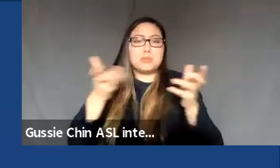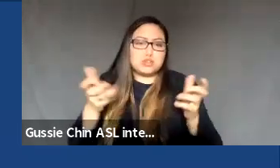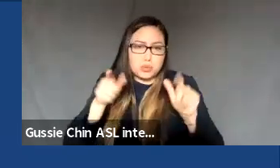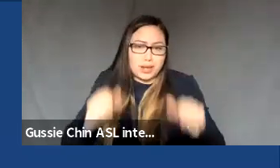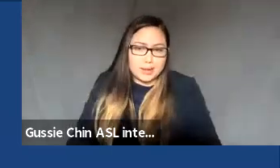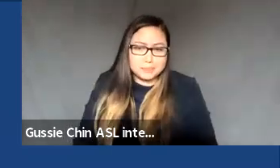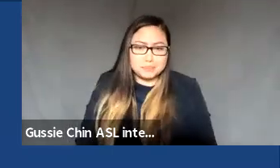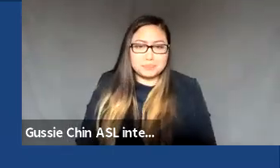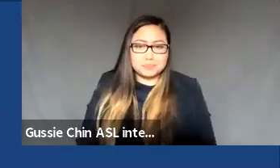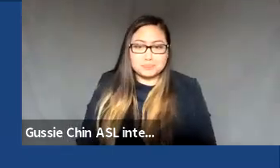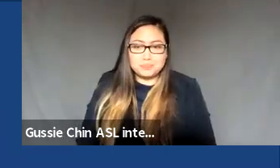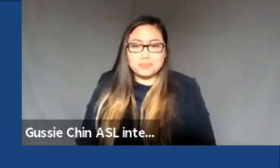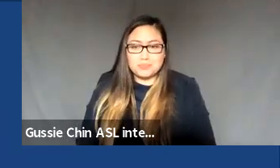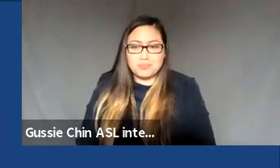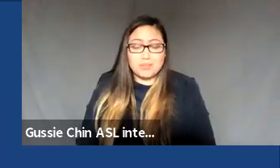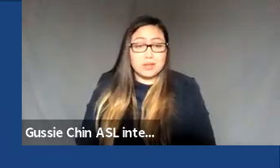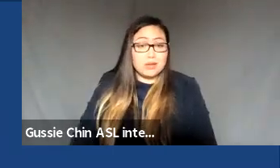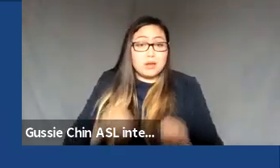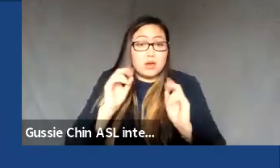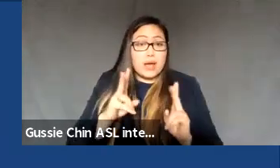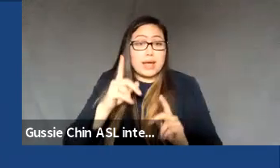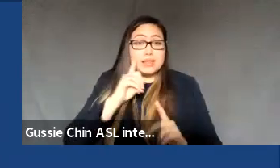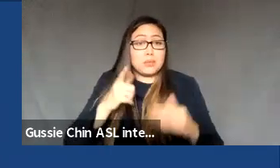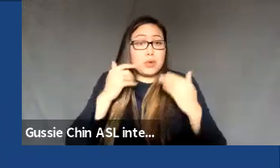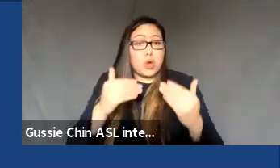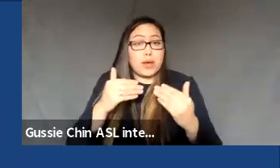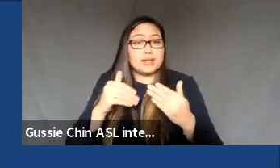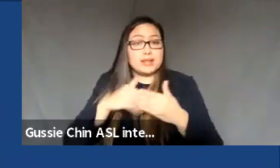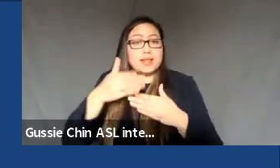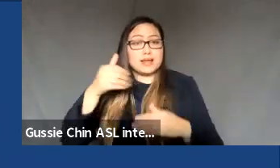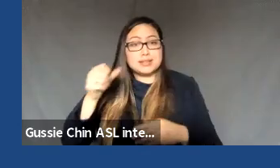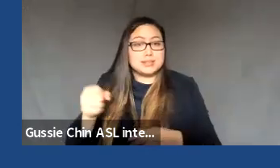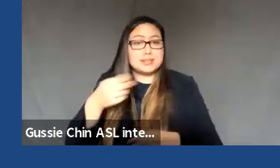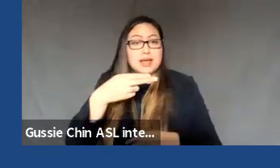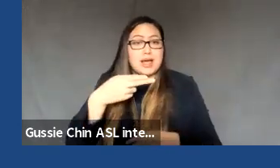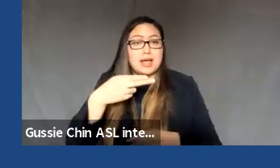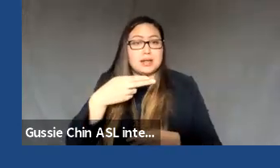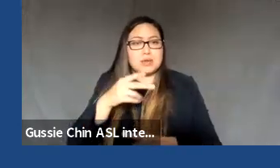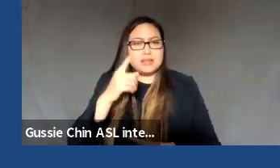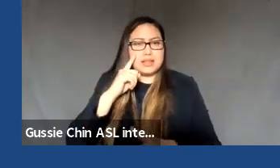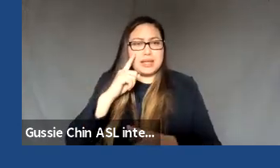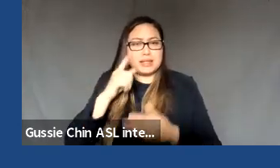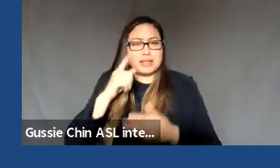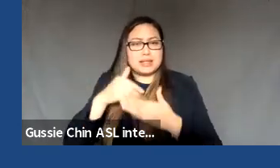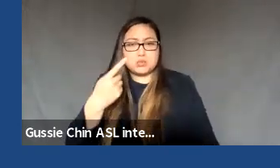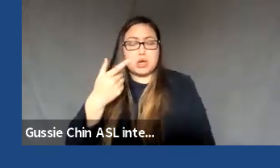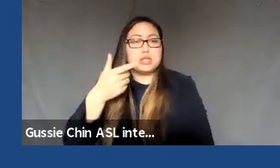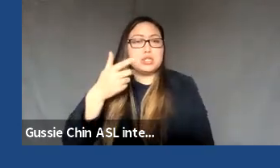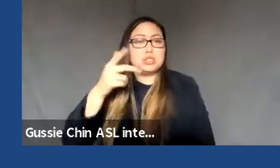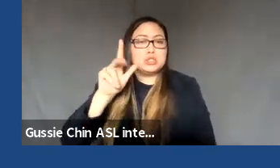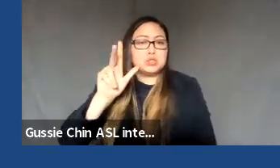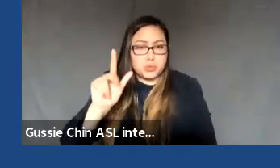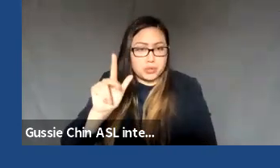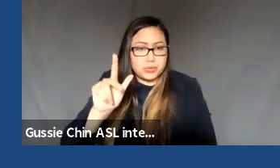Good. Okay, so Thanks, I Bill. think, yep, we're going to move on to slide. I believe the next one is 23. And it says